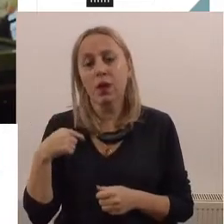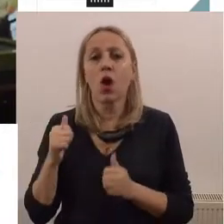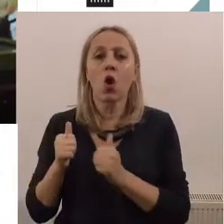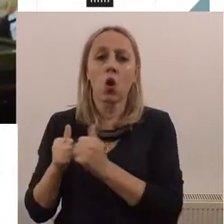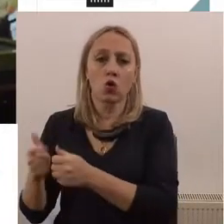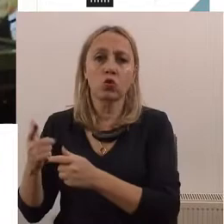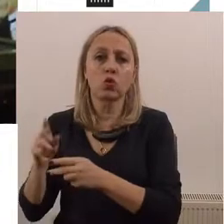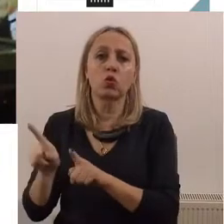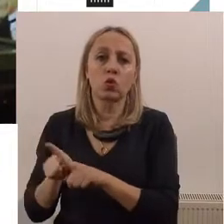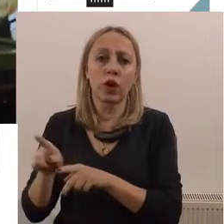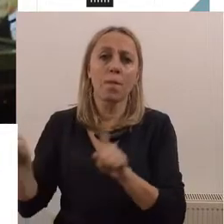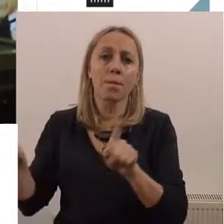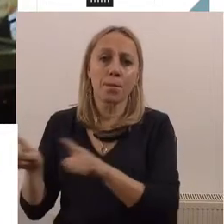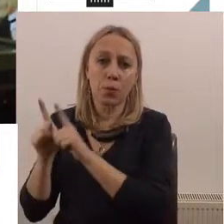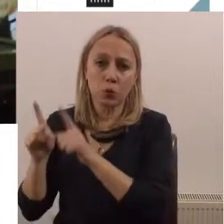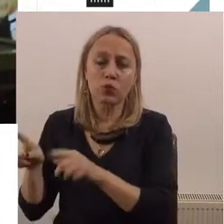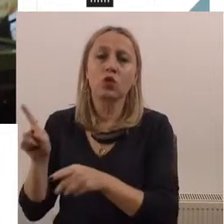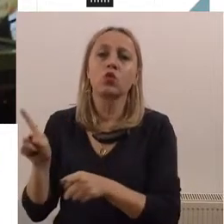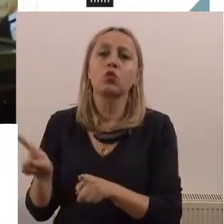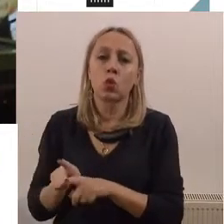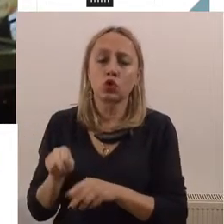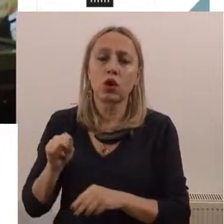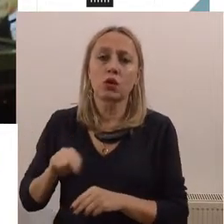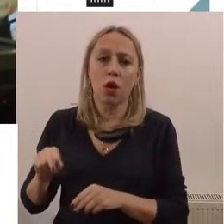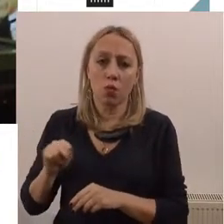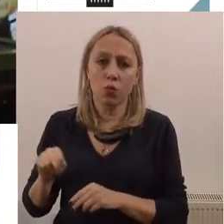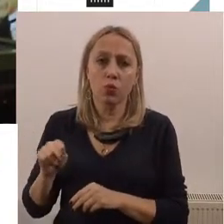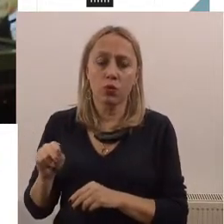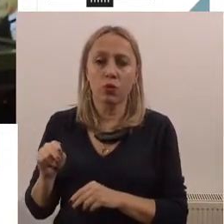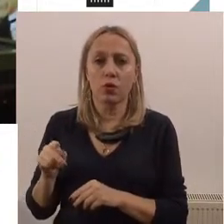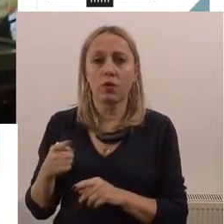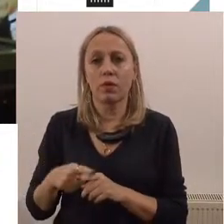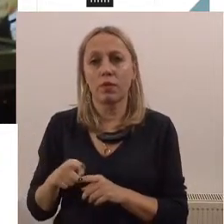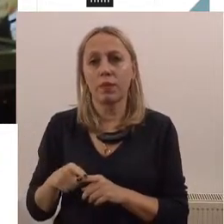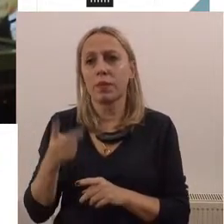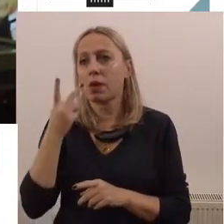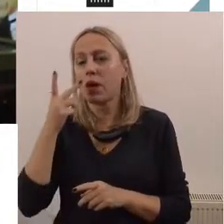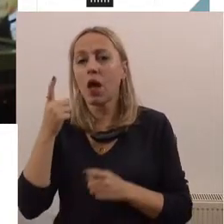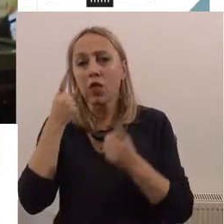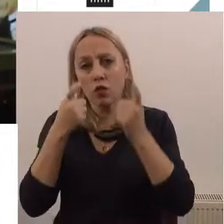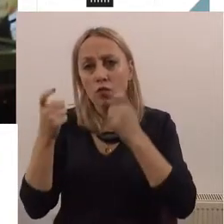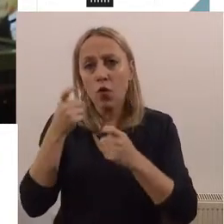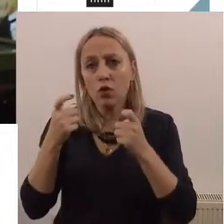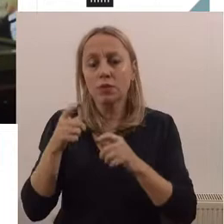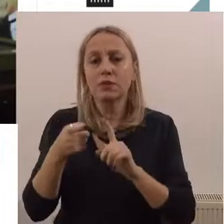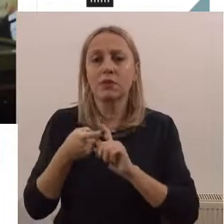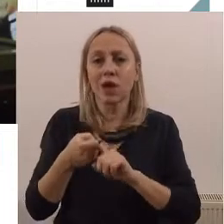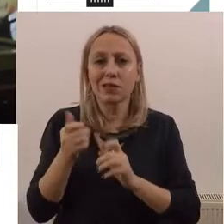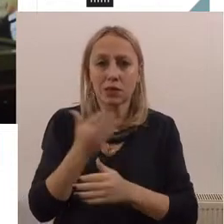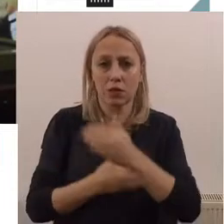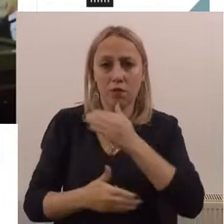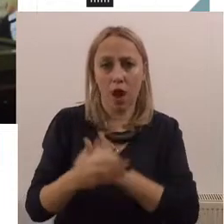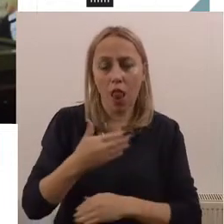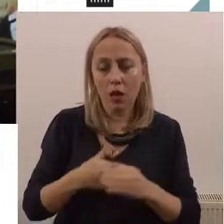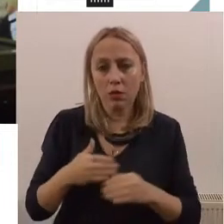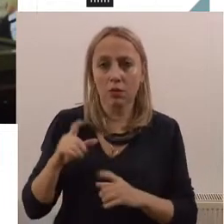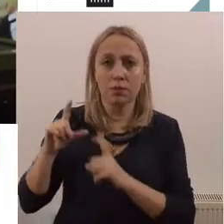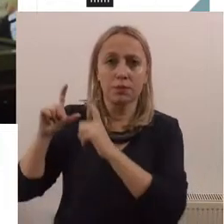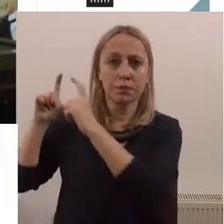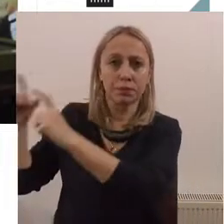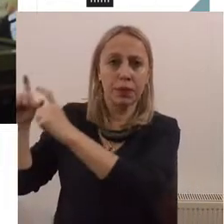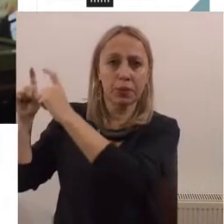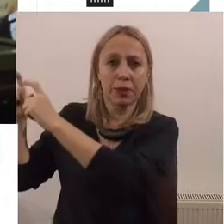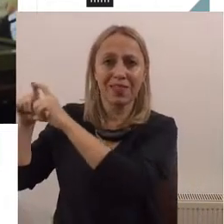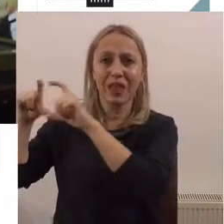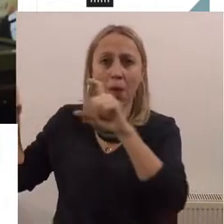Gallery, we have been working on that for a while, and my colleagues in other institutions